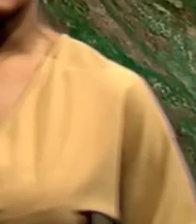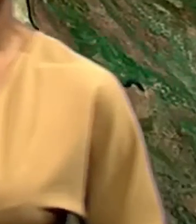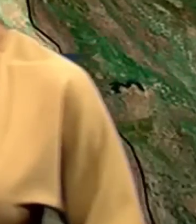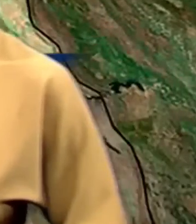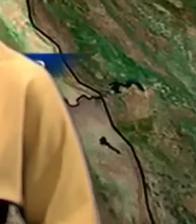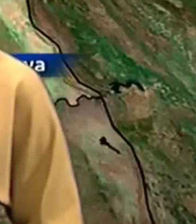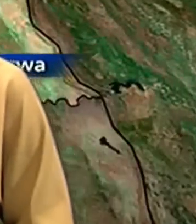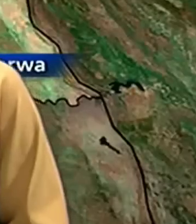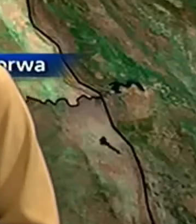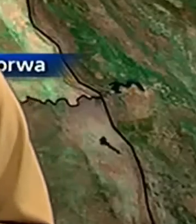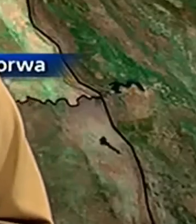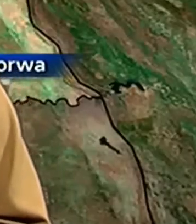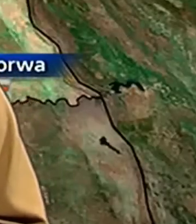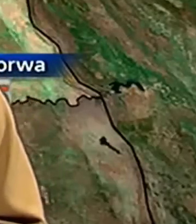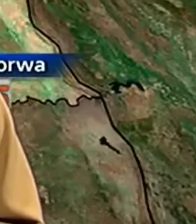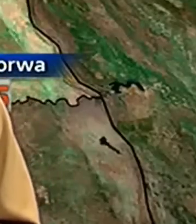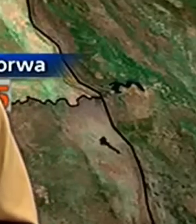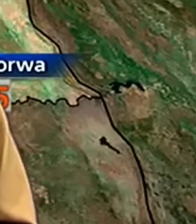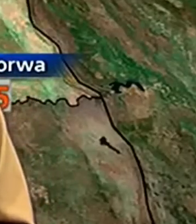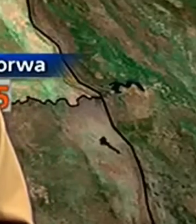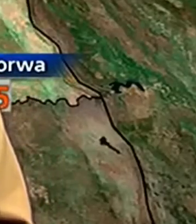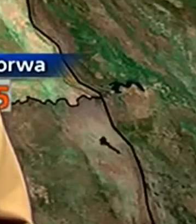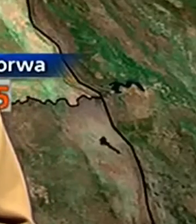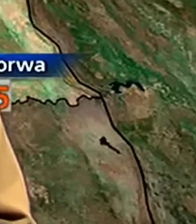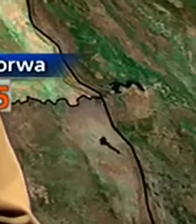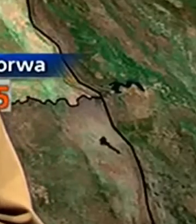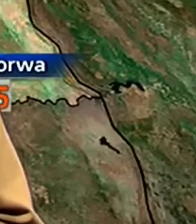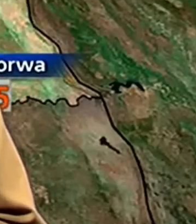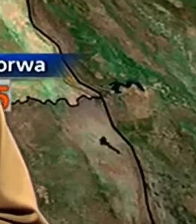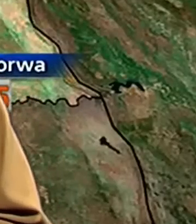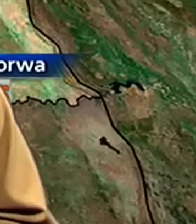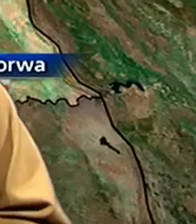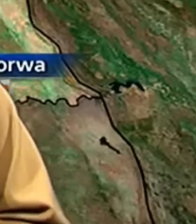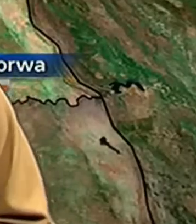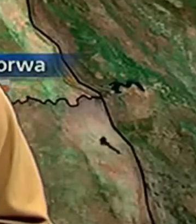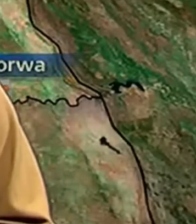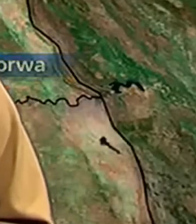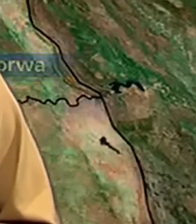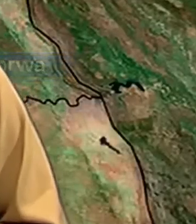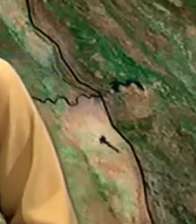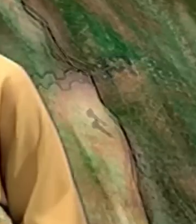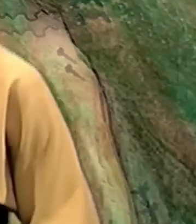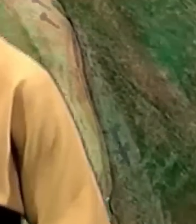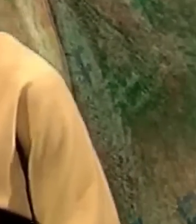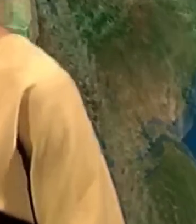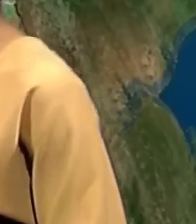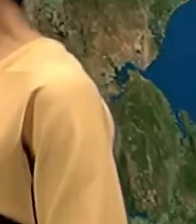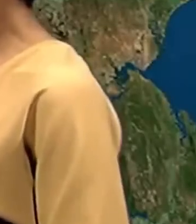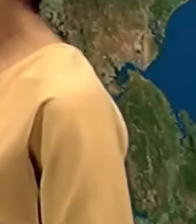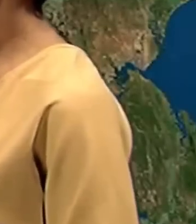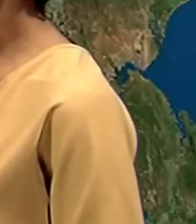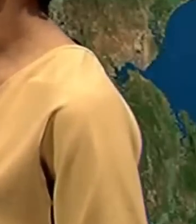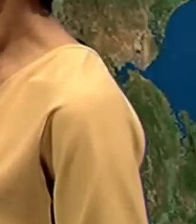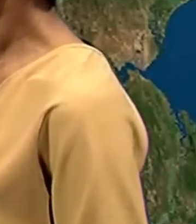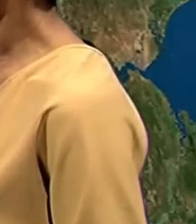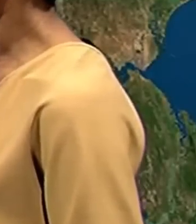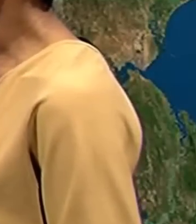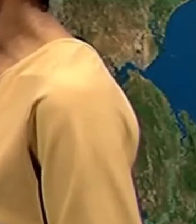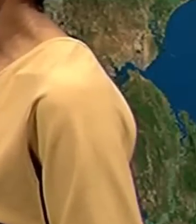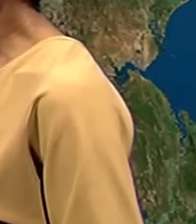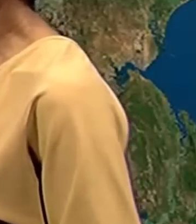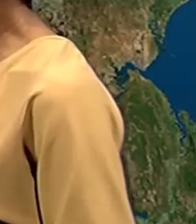mosong ka digata di le 11 go ya go di le 23 Polokwane ka digata di le 9 go ya go di le 20 Mpumalanga